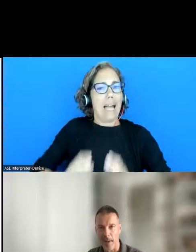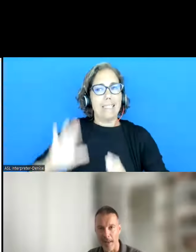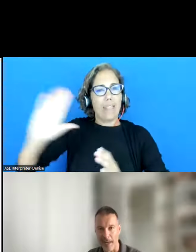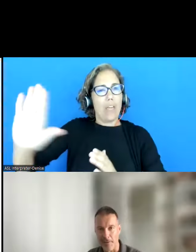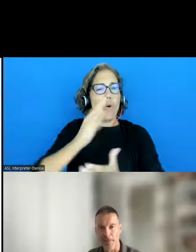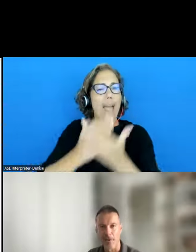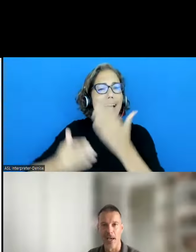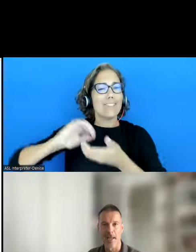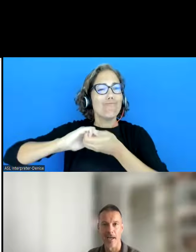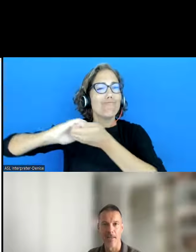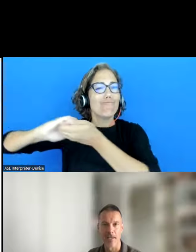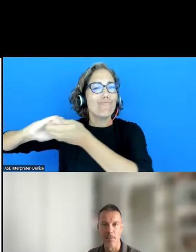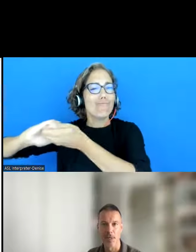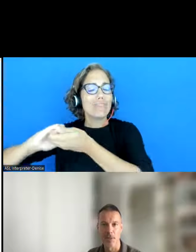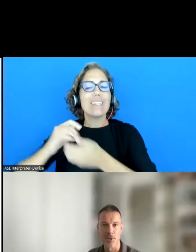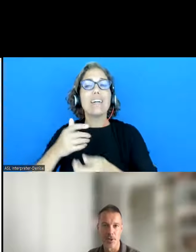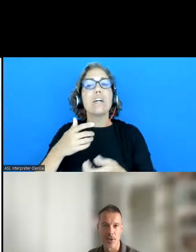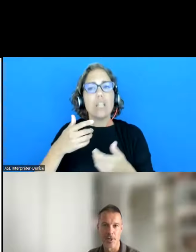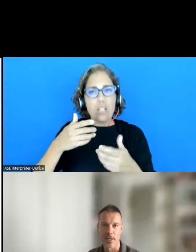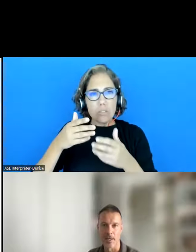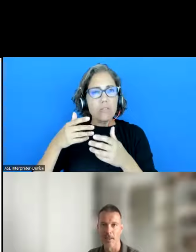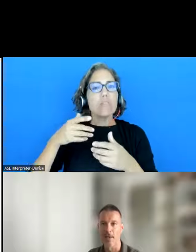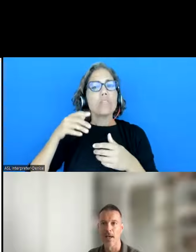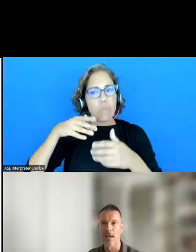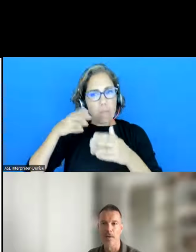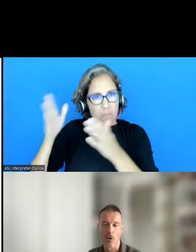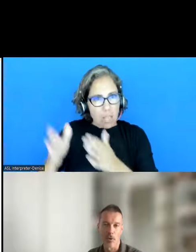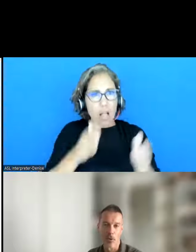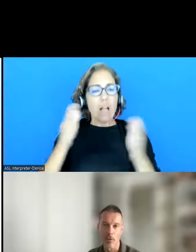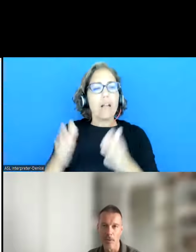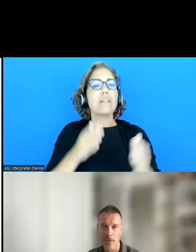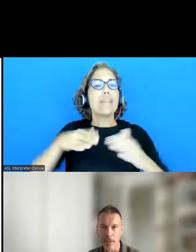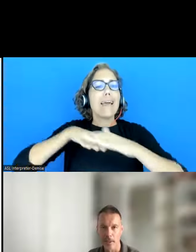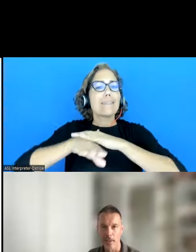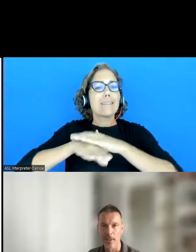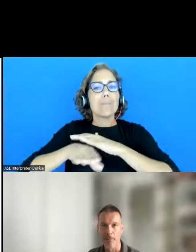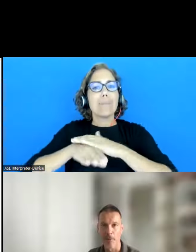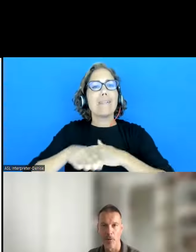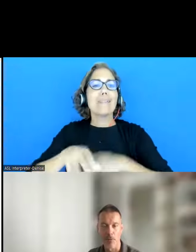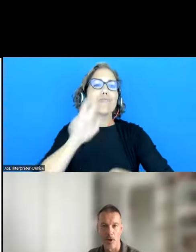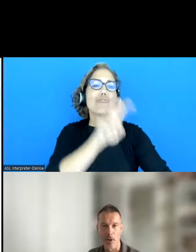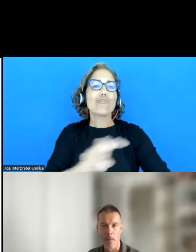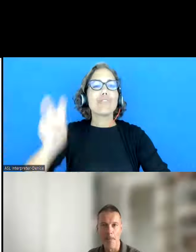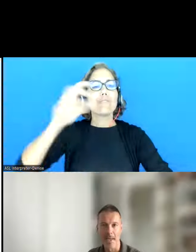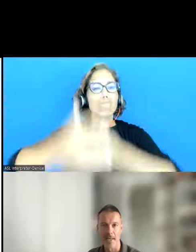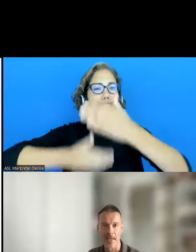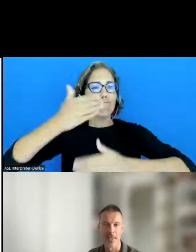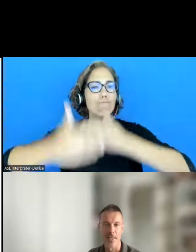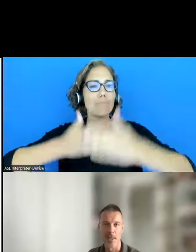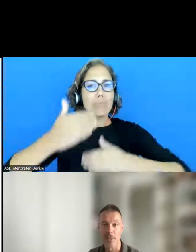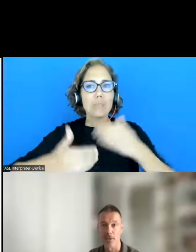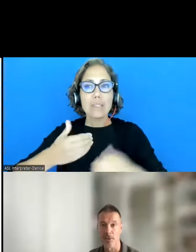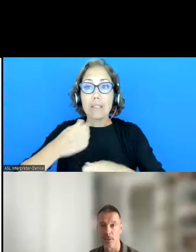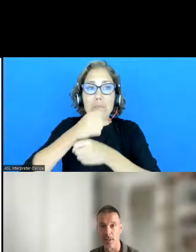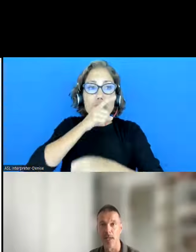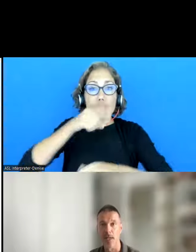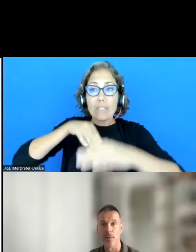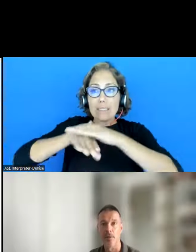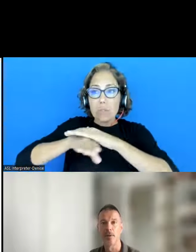and planning for that accessibility journey that is all focused on making accessibility